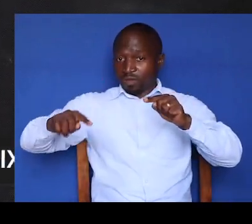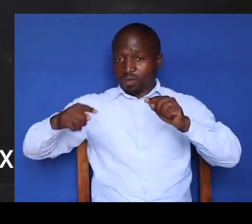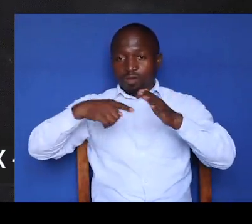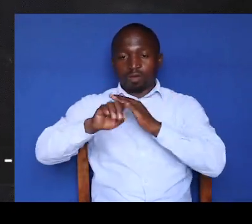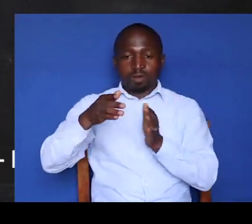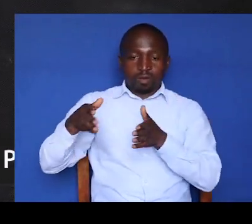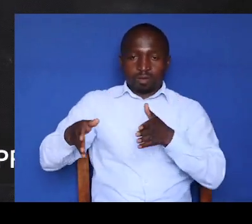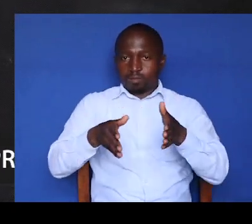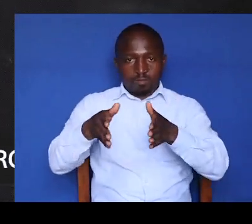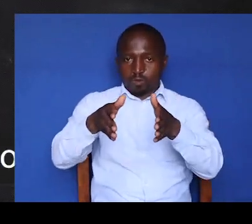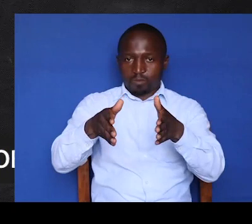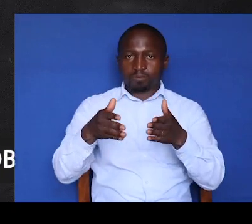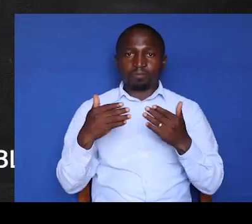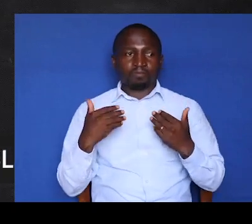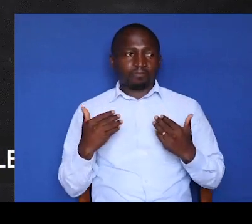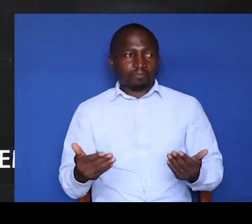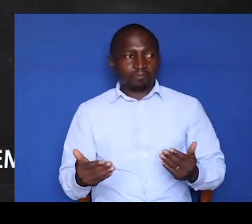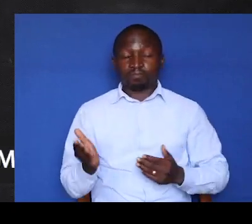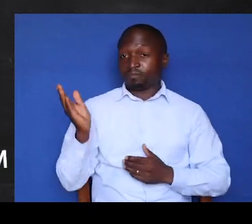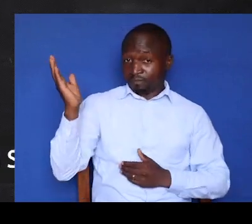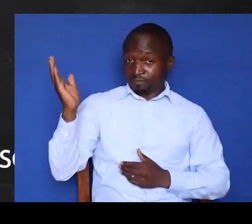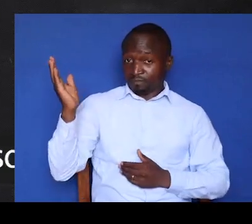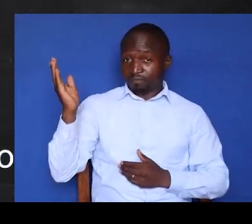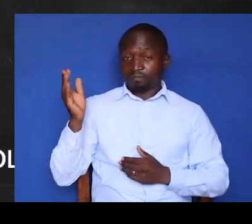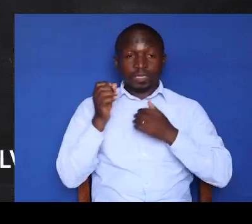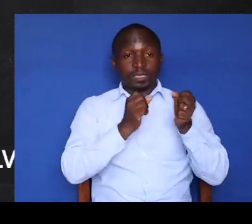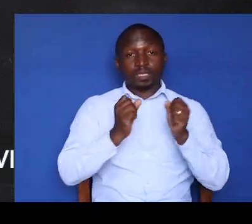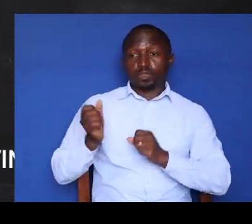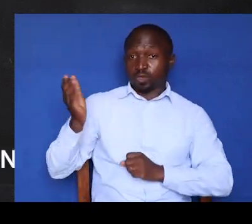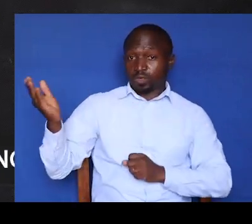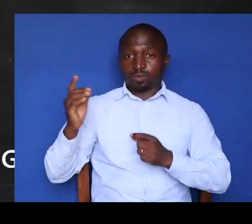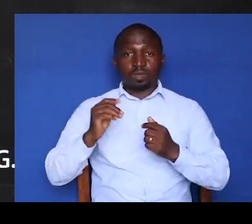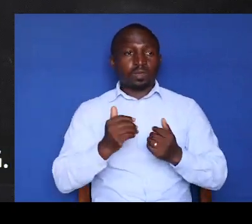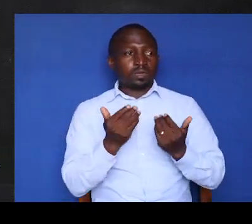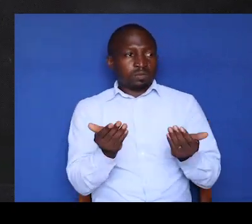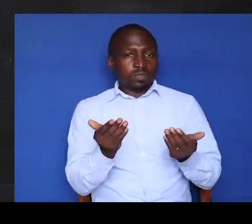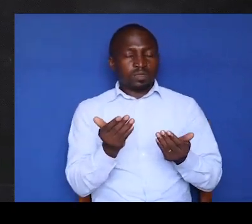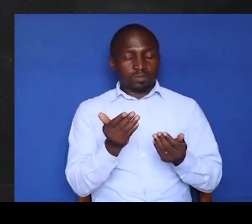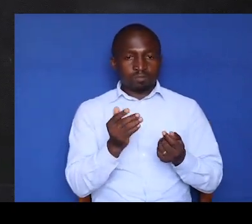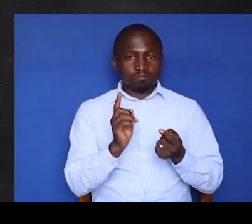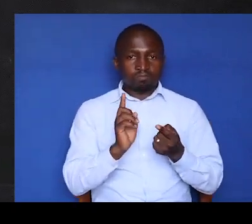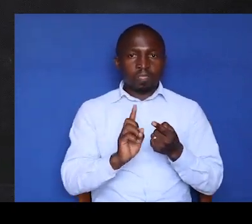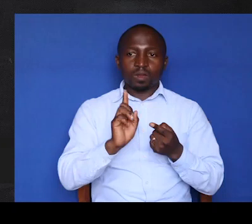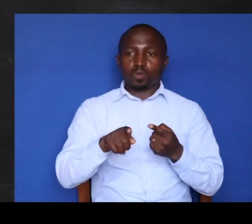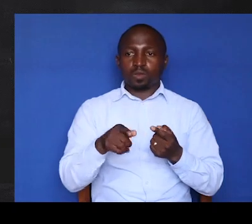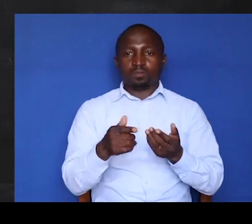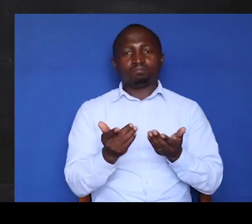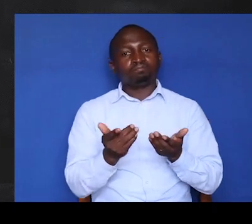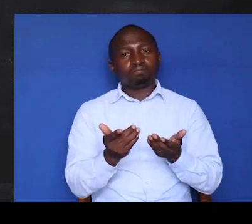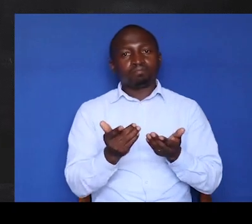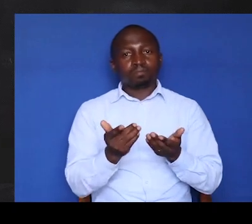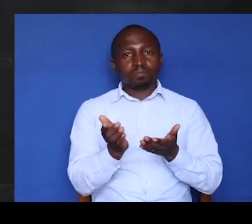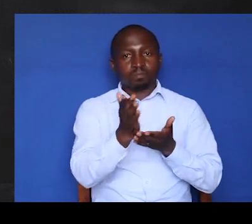But classy, this fluvial phenomena extremely varied, as some